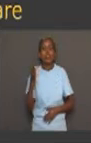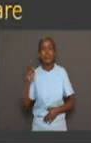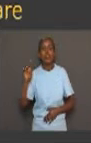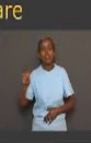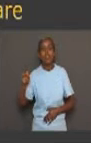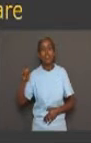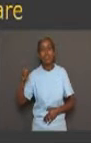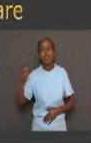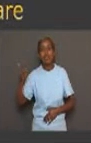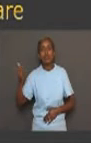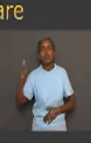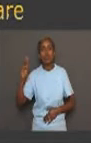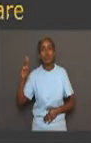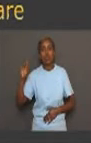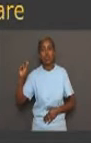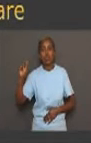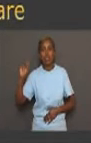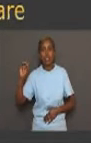method of exhaustion.